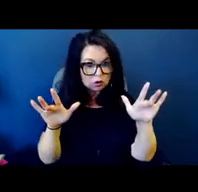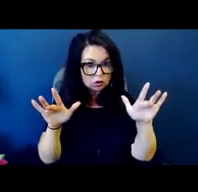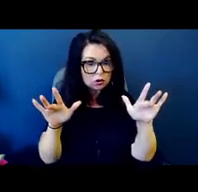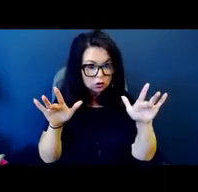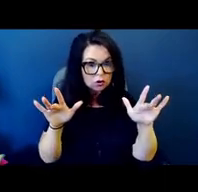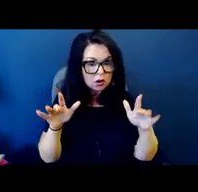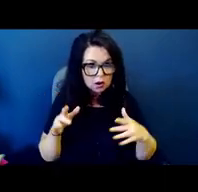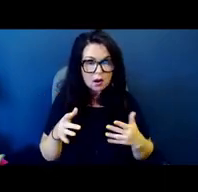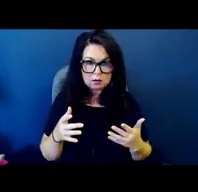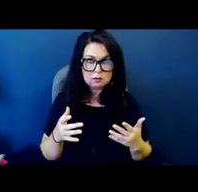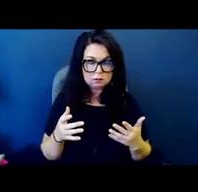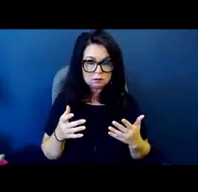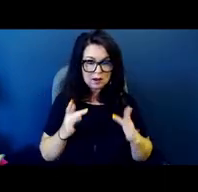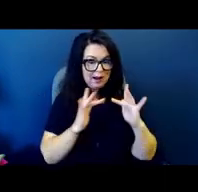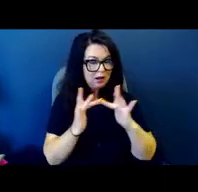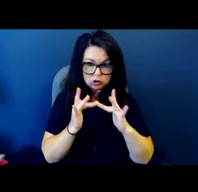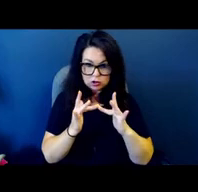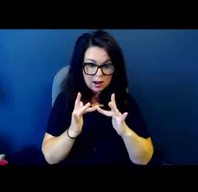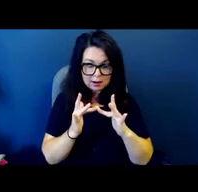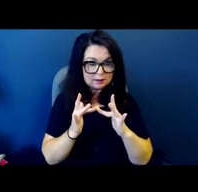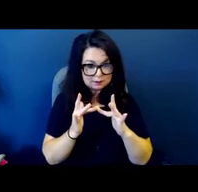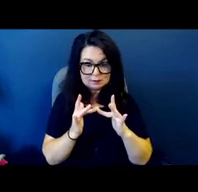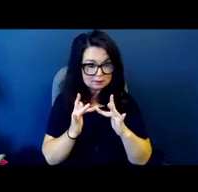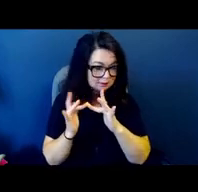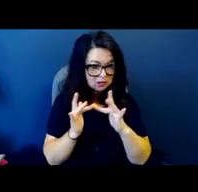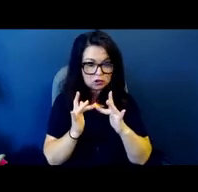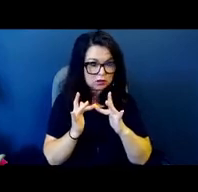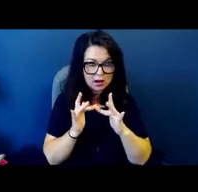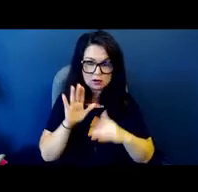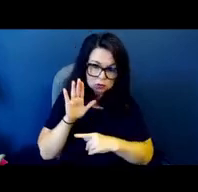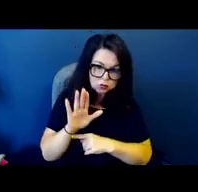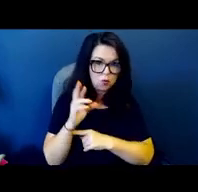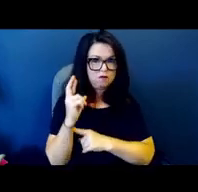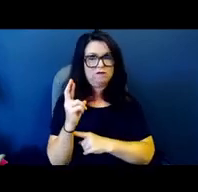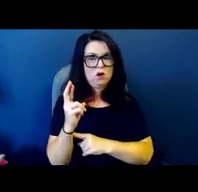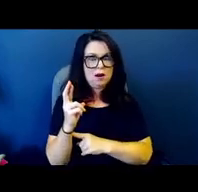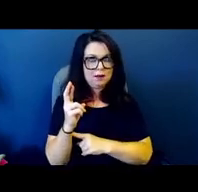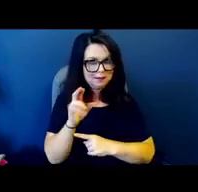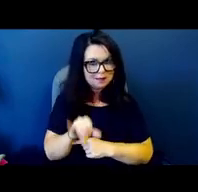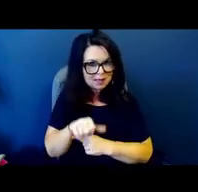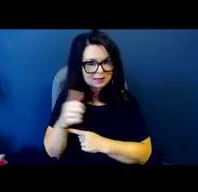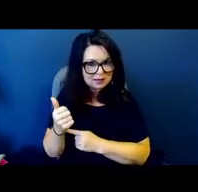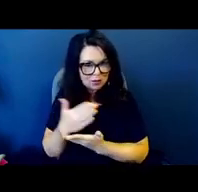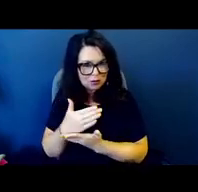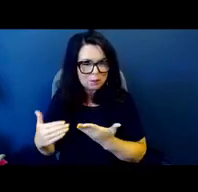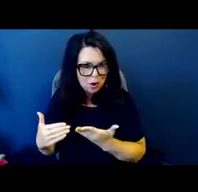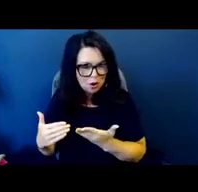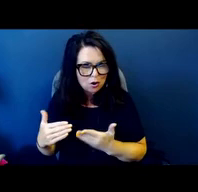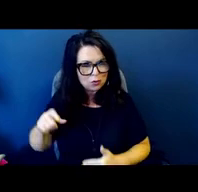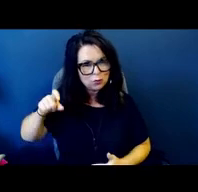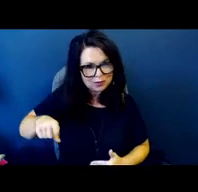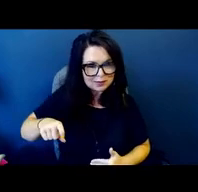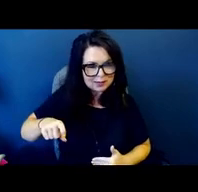the internet is your friend. That's another element I think that we need to continue to work on in terms